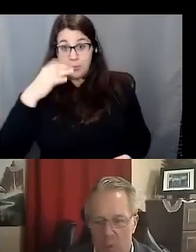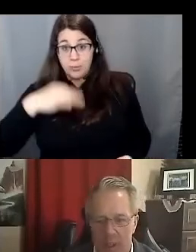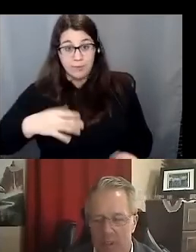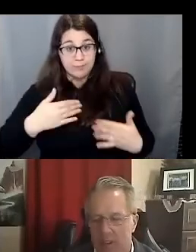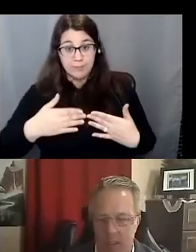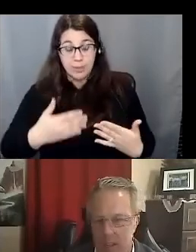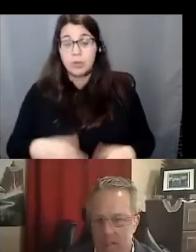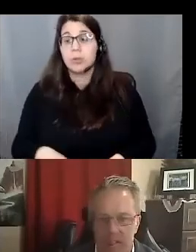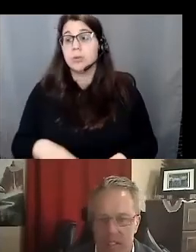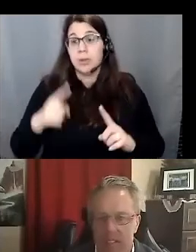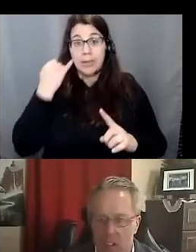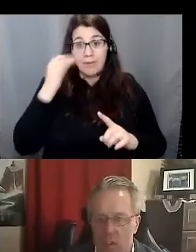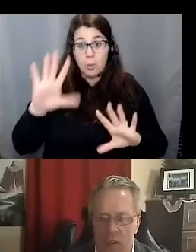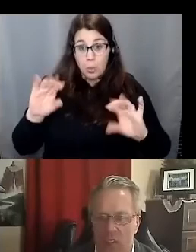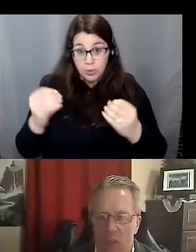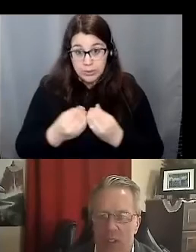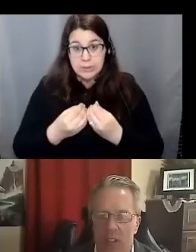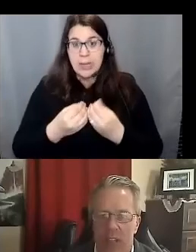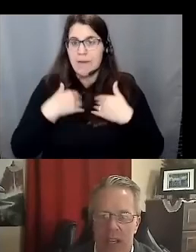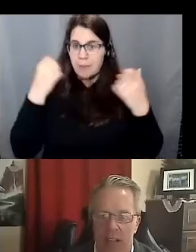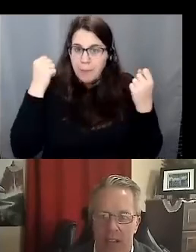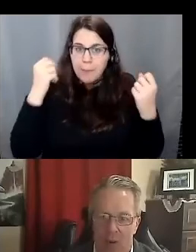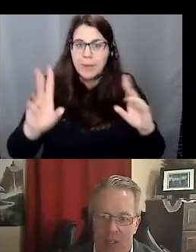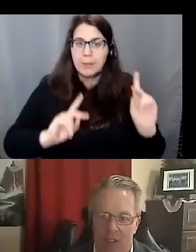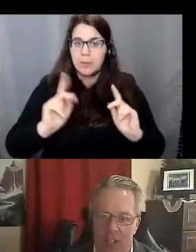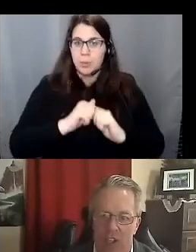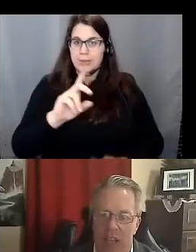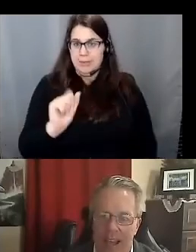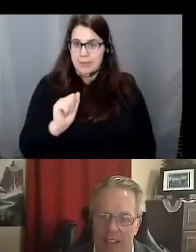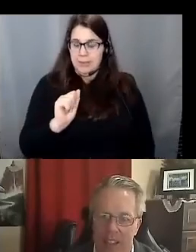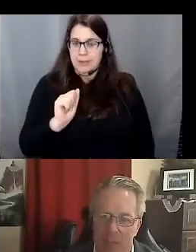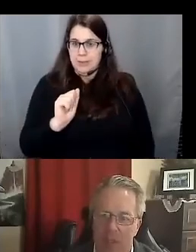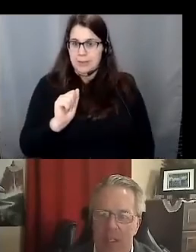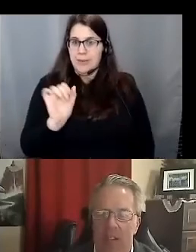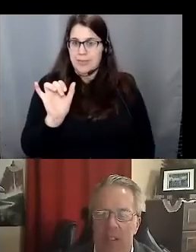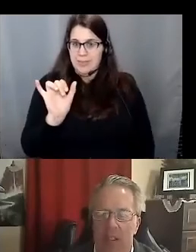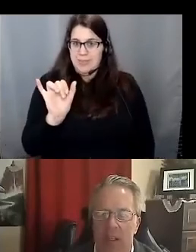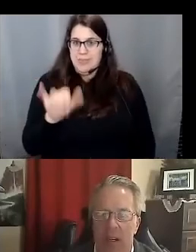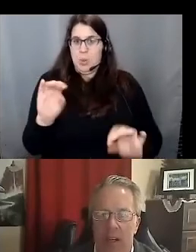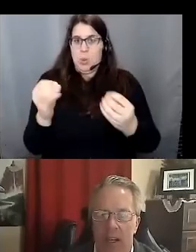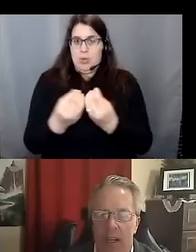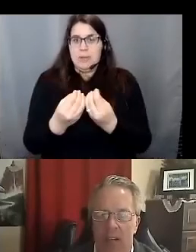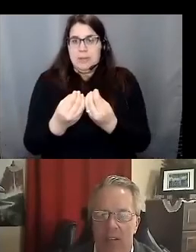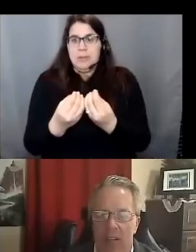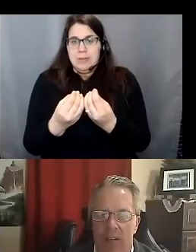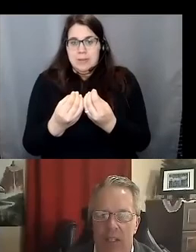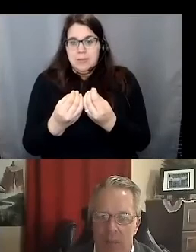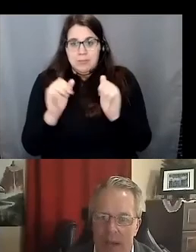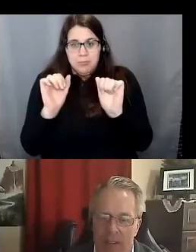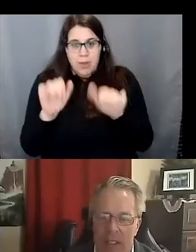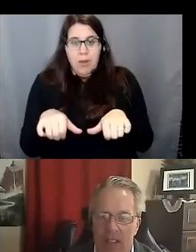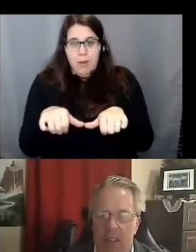deals with a lot of individuals with disabilities, and that organization has the ability and